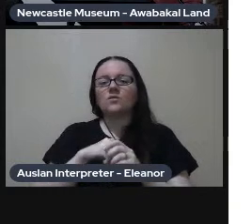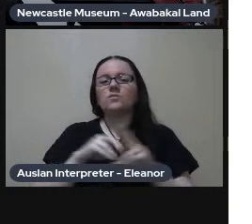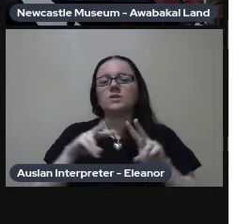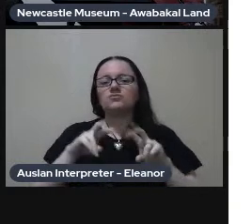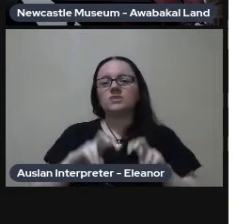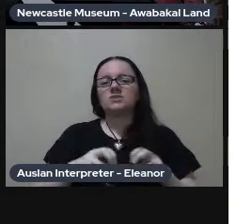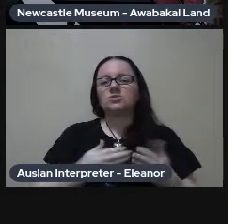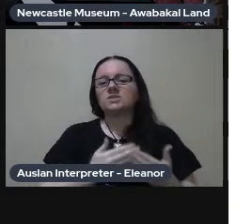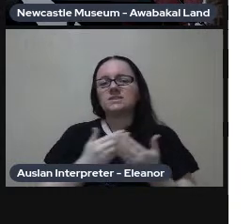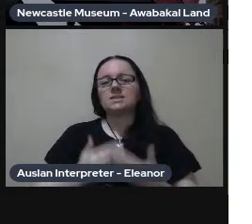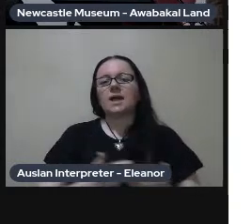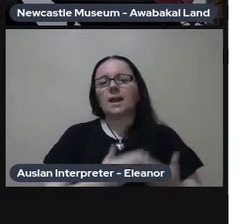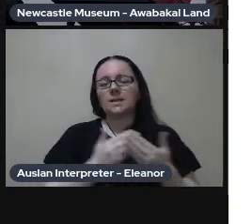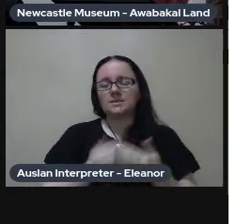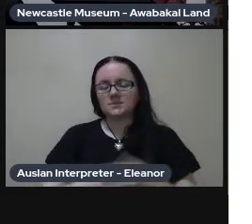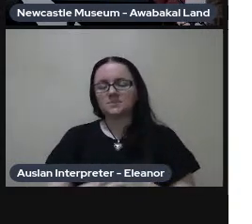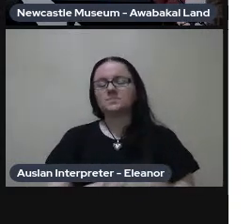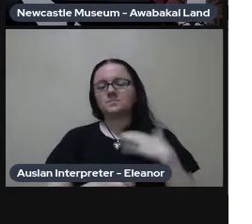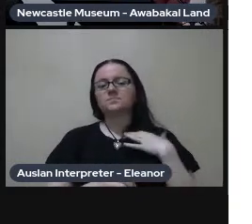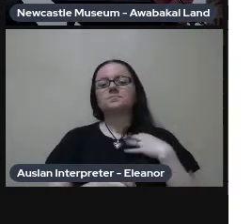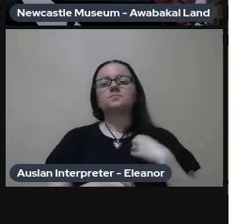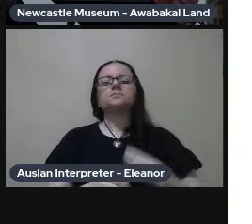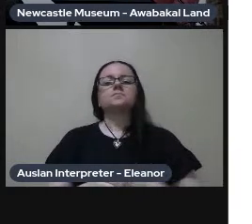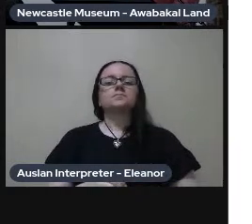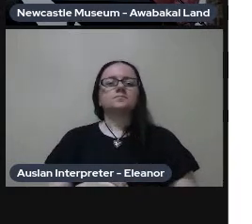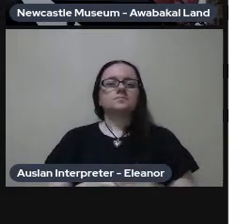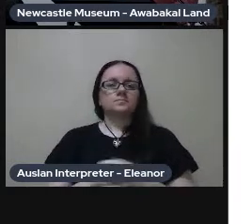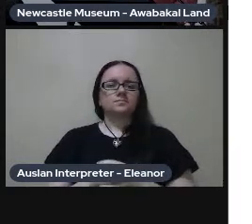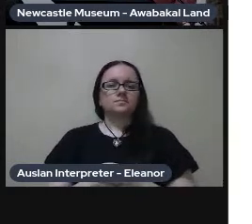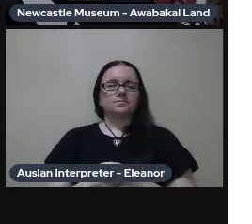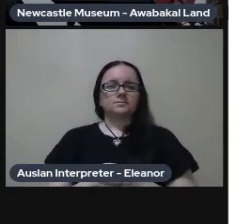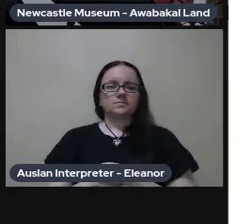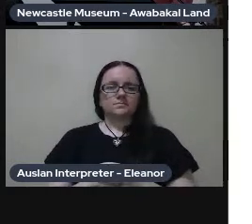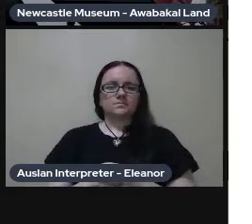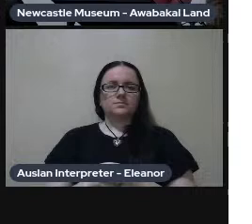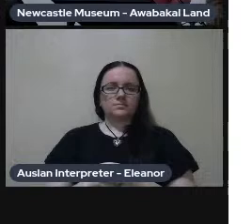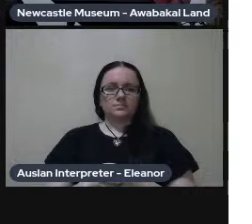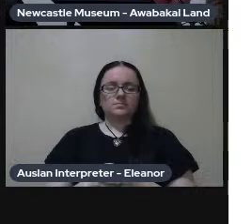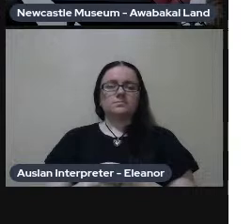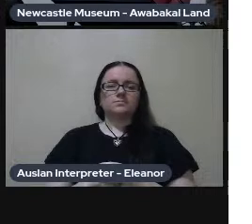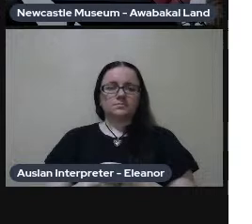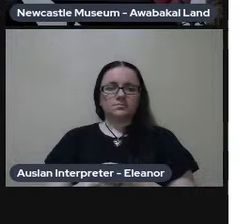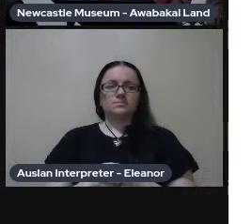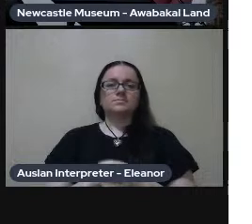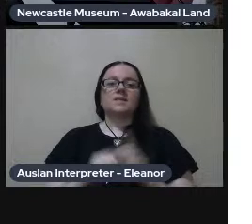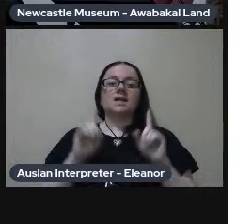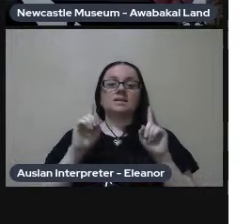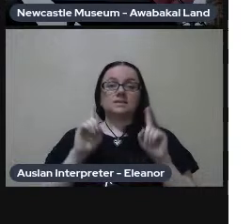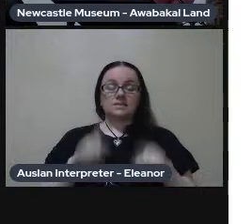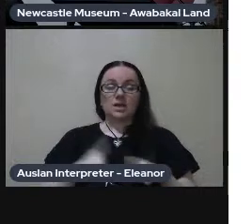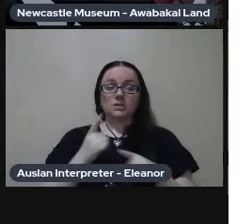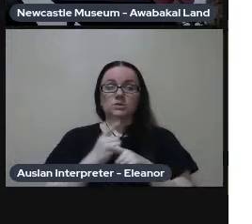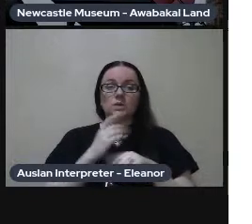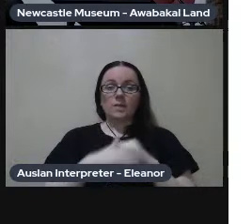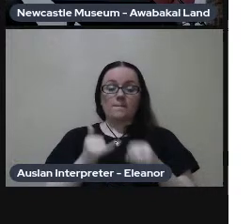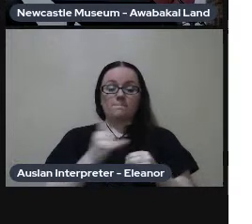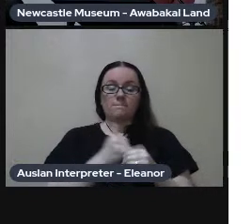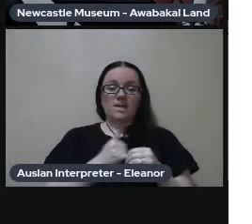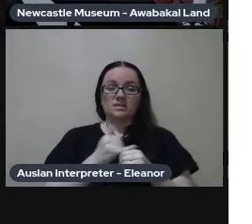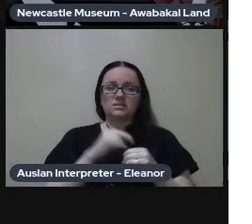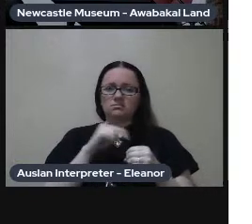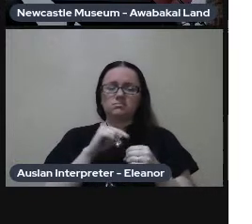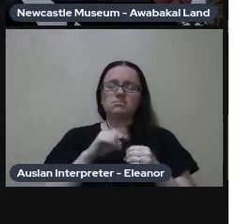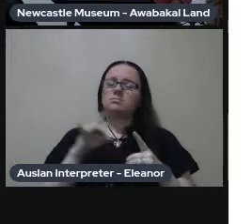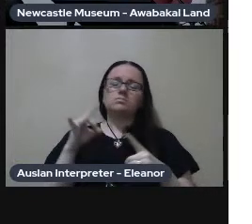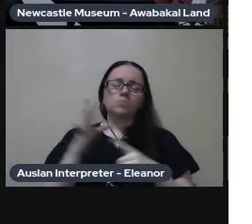medicines use. So with that, let me start off by flagging for you that medicines are really important in stroke